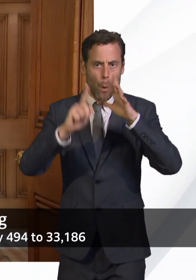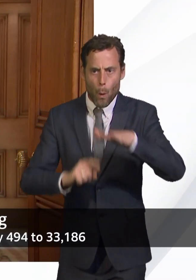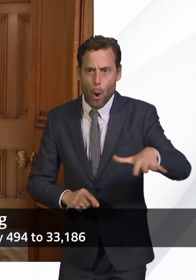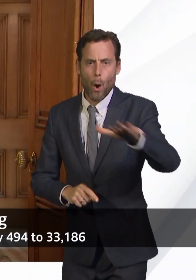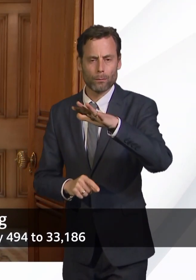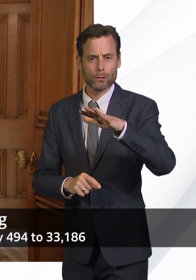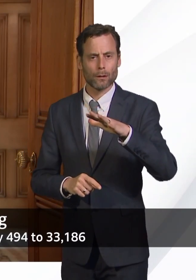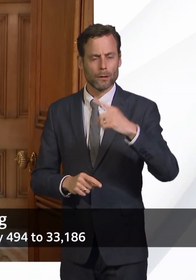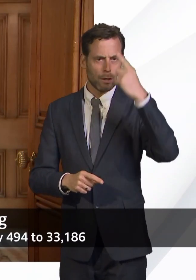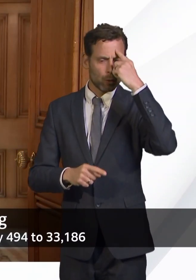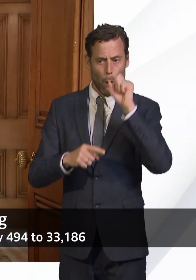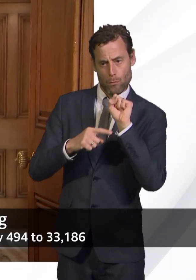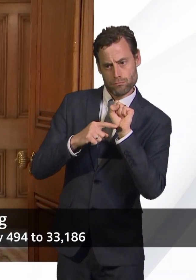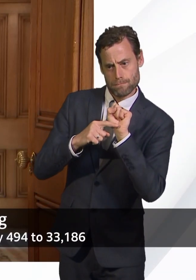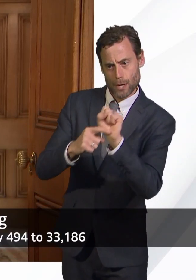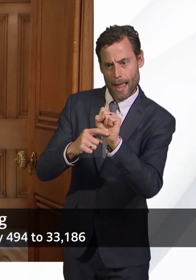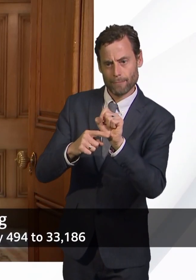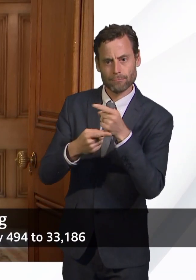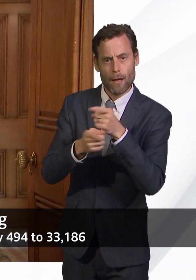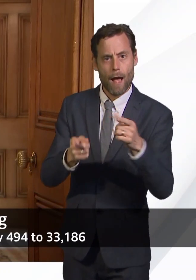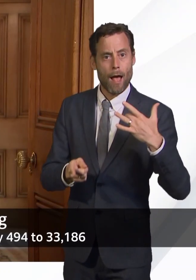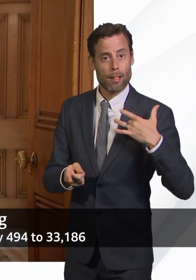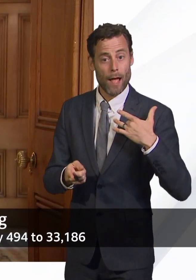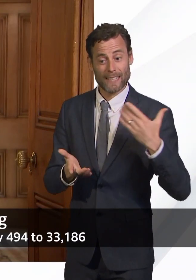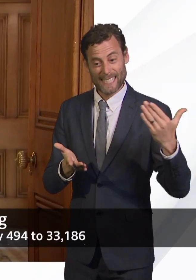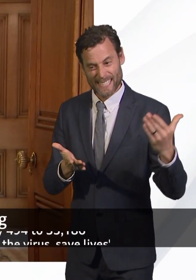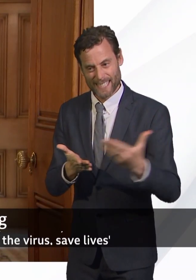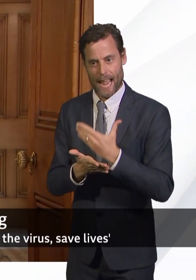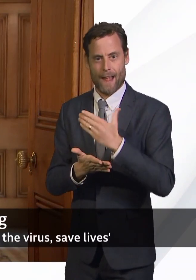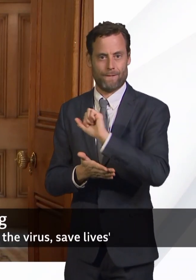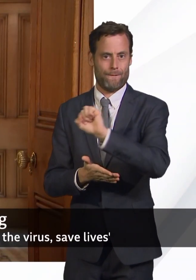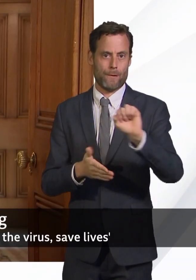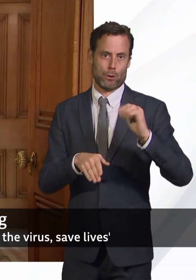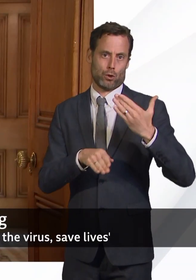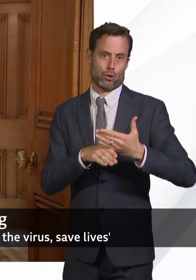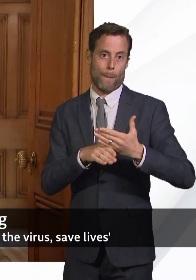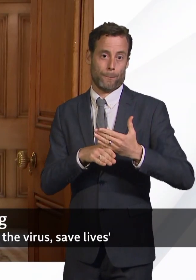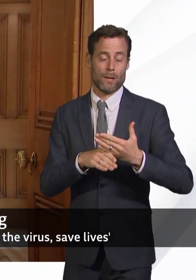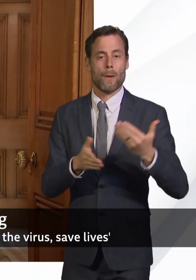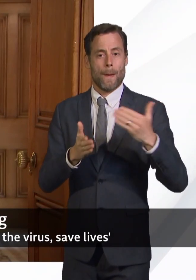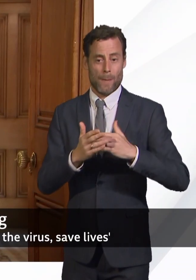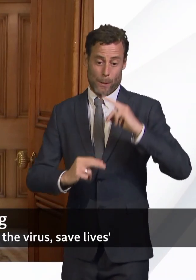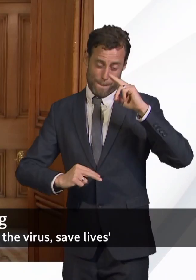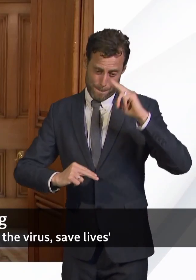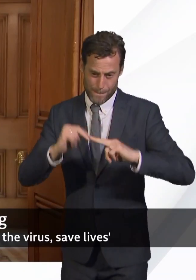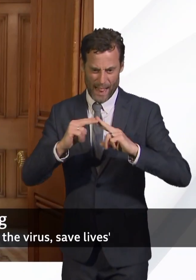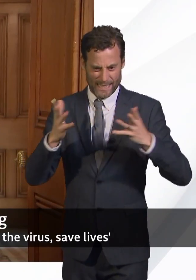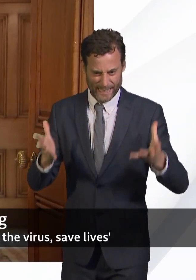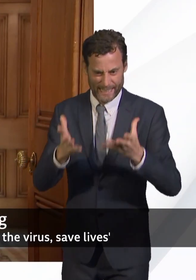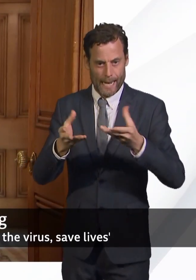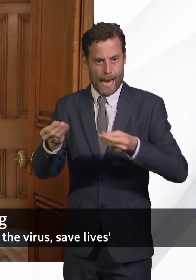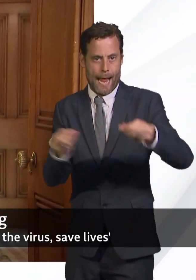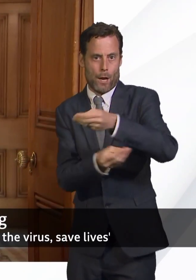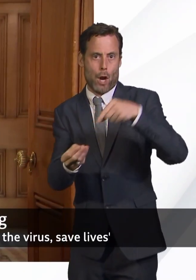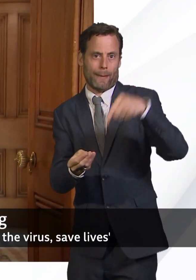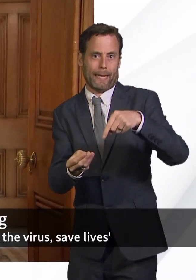protect lives, to save jobs, and to begin rebuilding our economy. Thank you. I'll now hand over